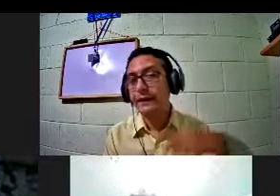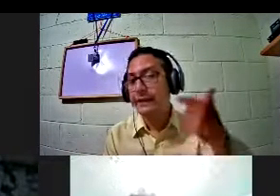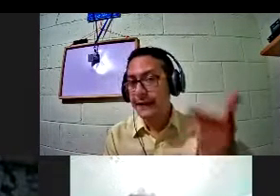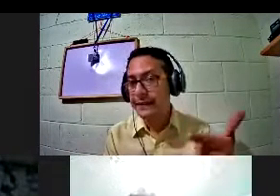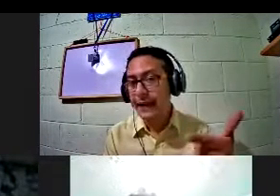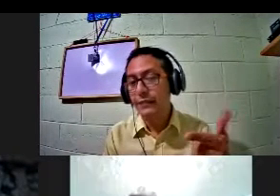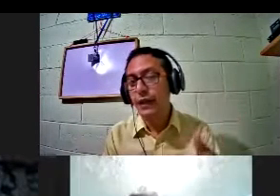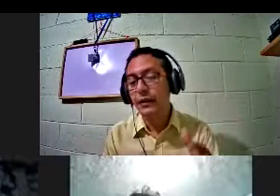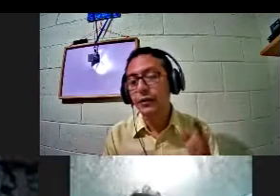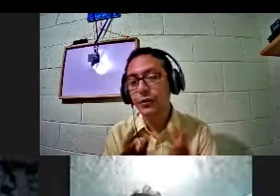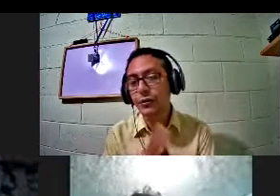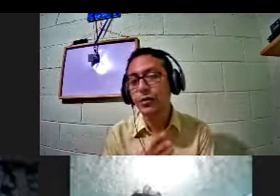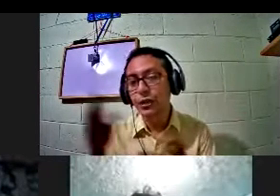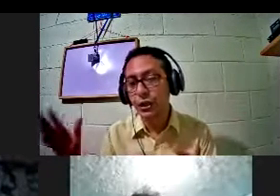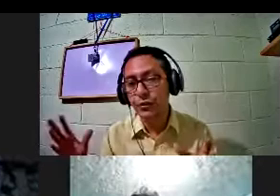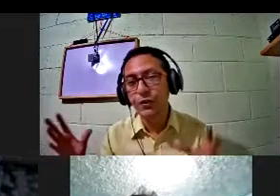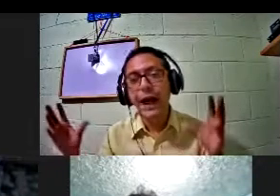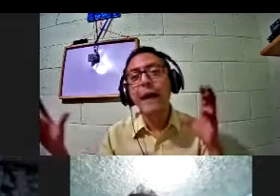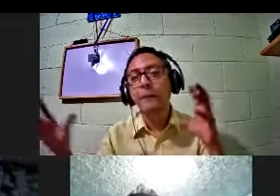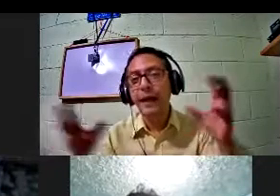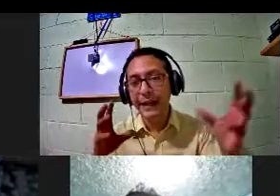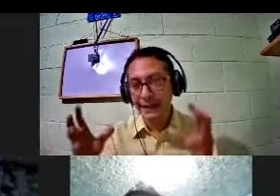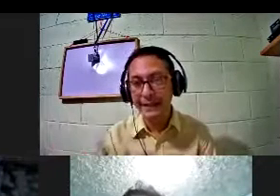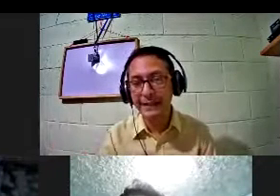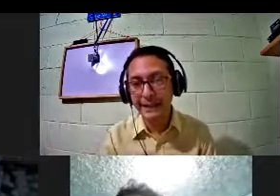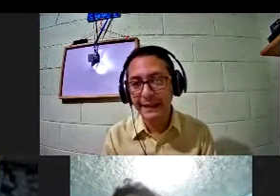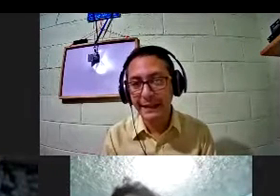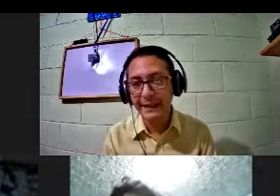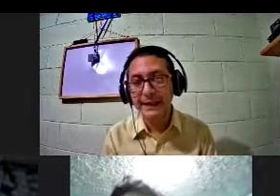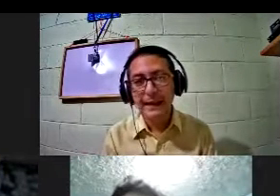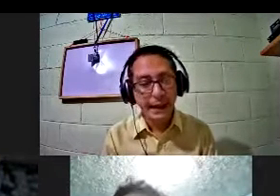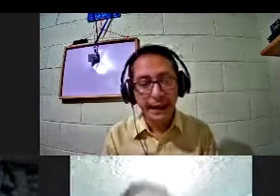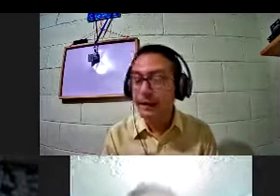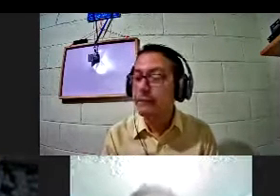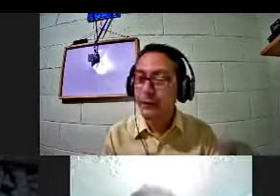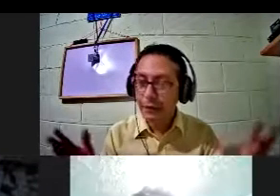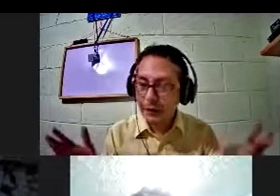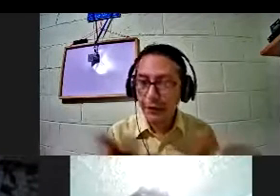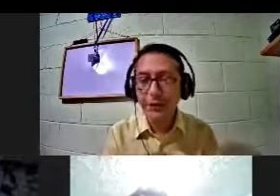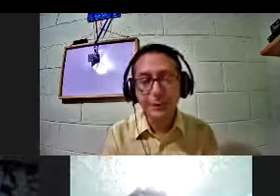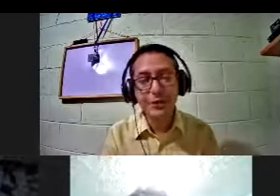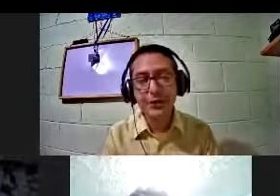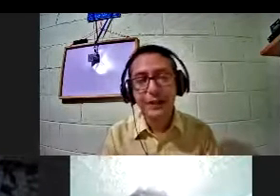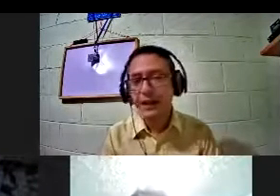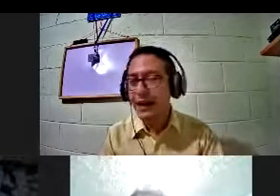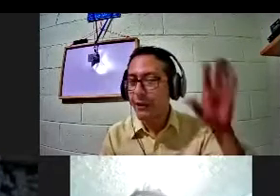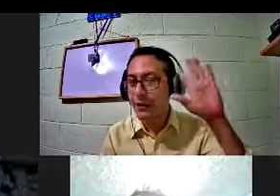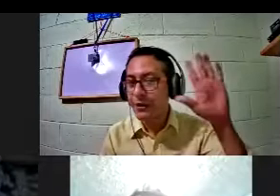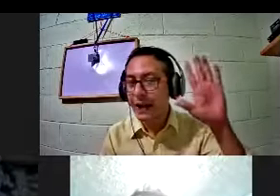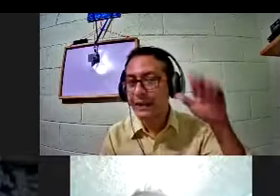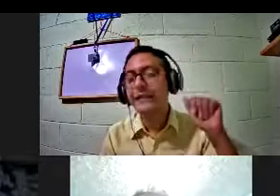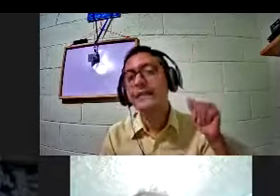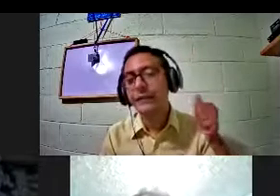that next class, we are going to continue applying these ideas. Hey, thank you very much. Have